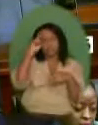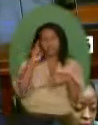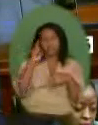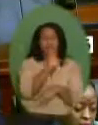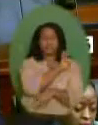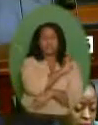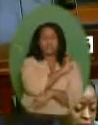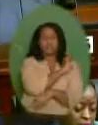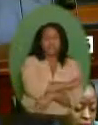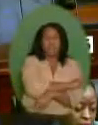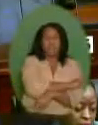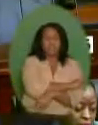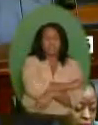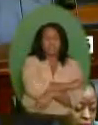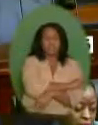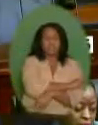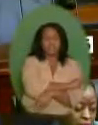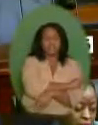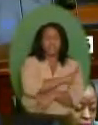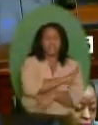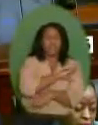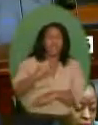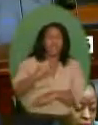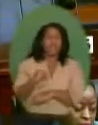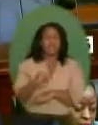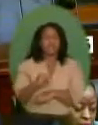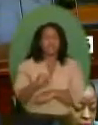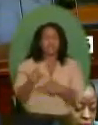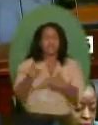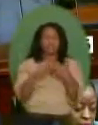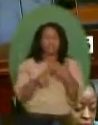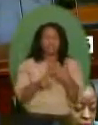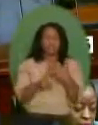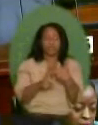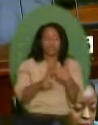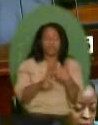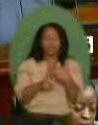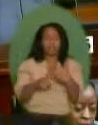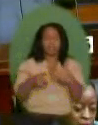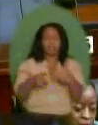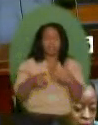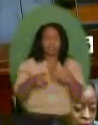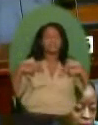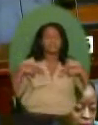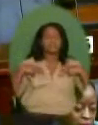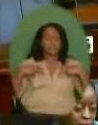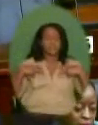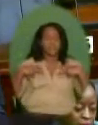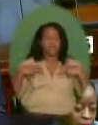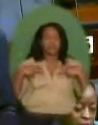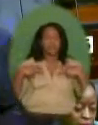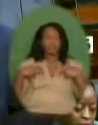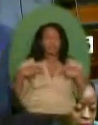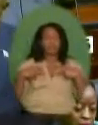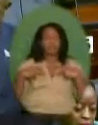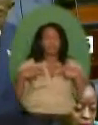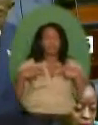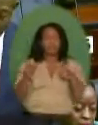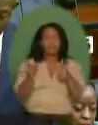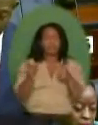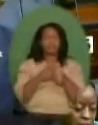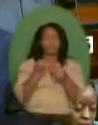non-energy export base and facilitating industrial expansion. 3. To house the main campus of the University of Trinidad and